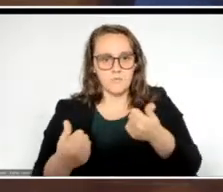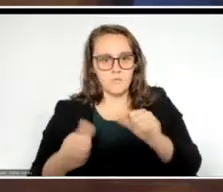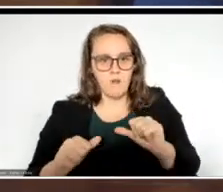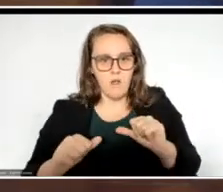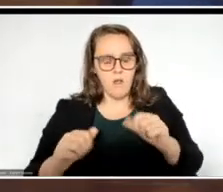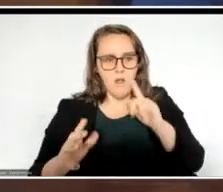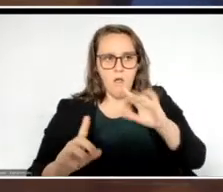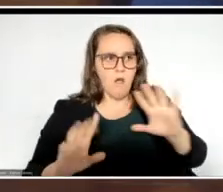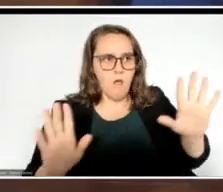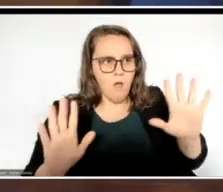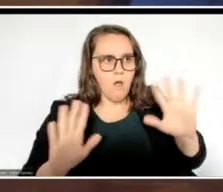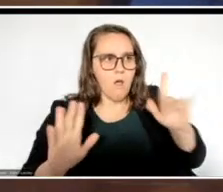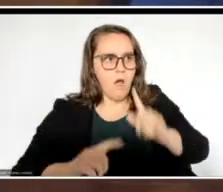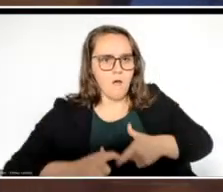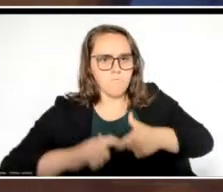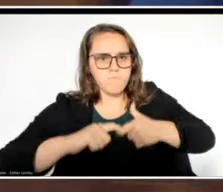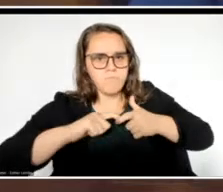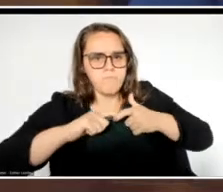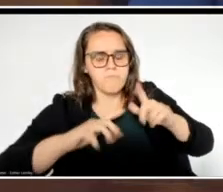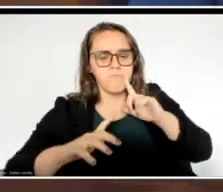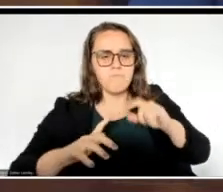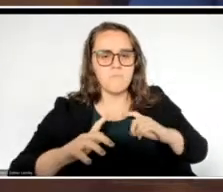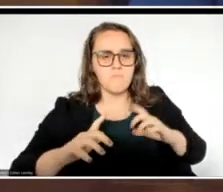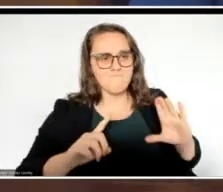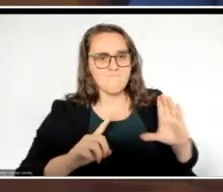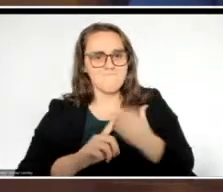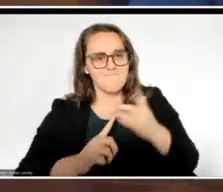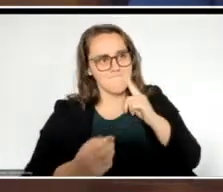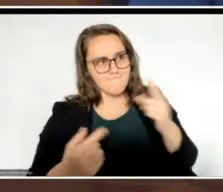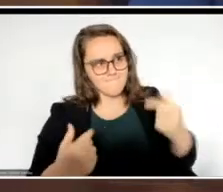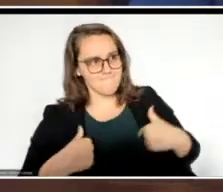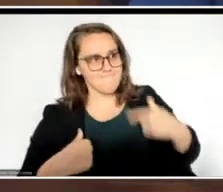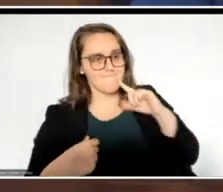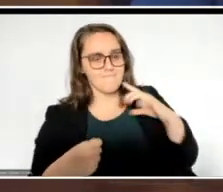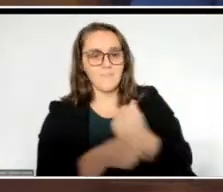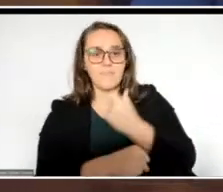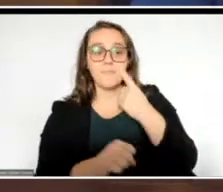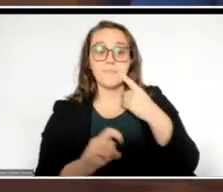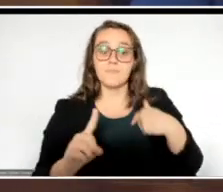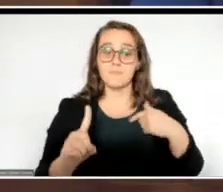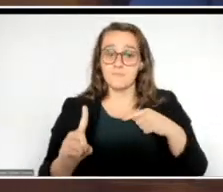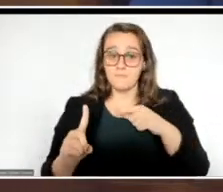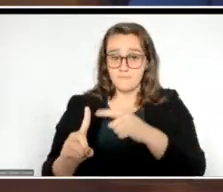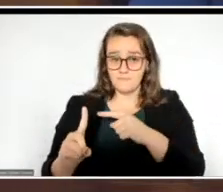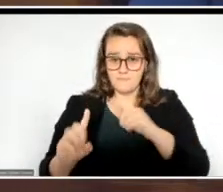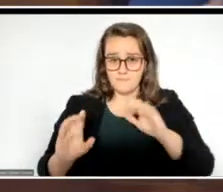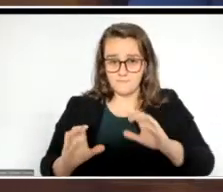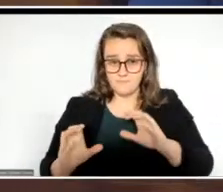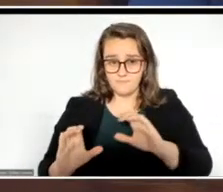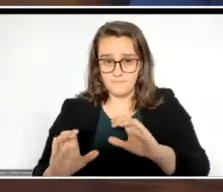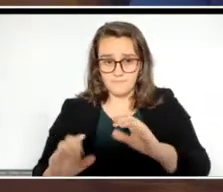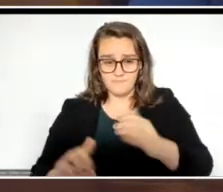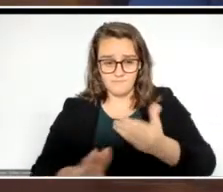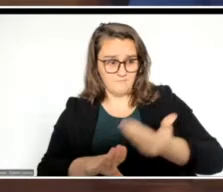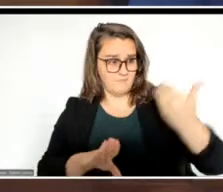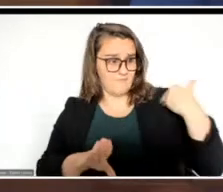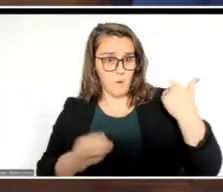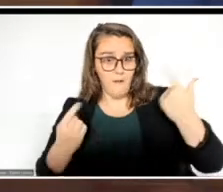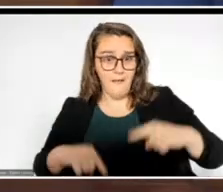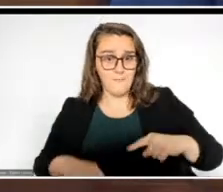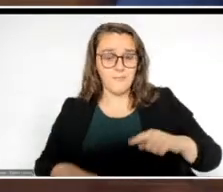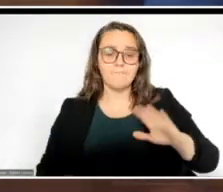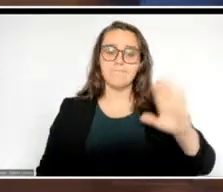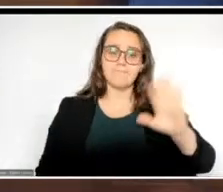proceeded to do after the 2020 election is something no president has done before in our country. In a